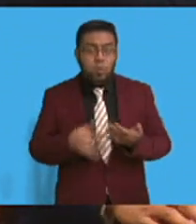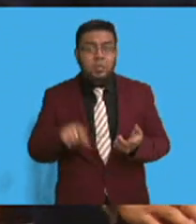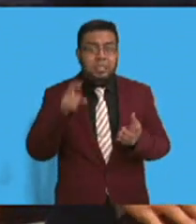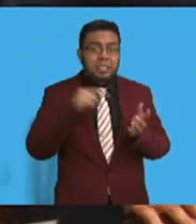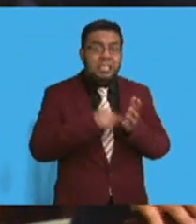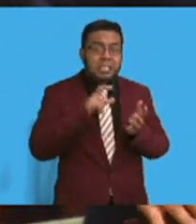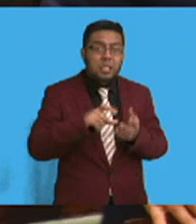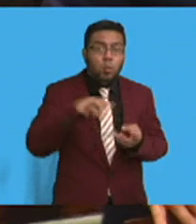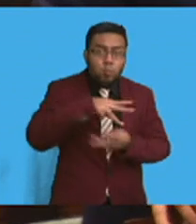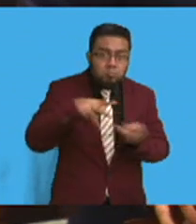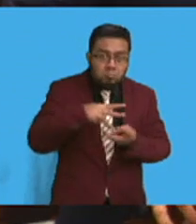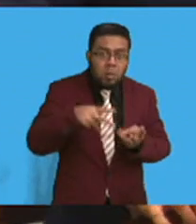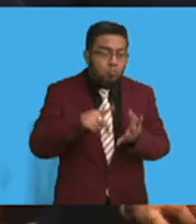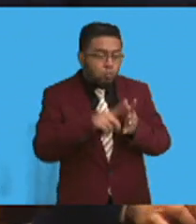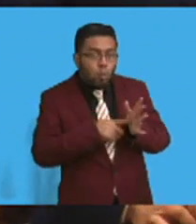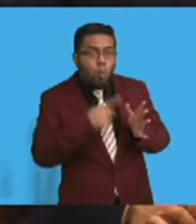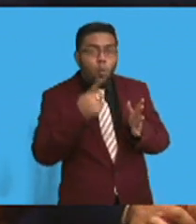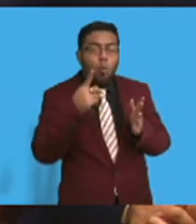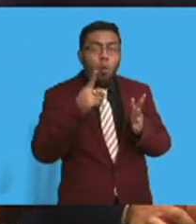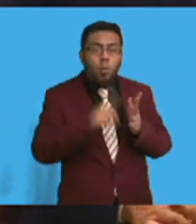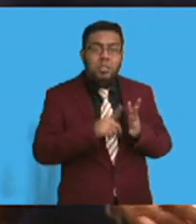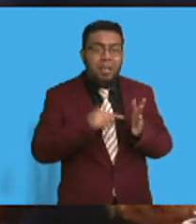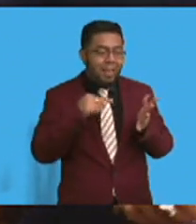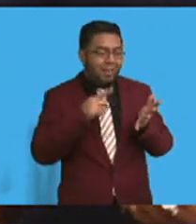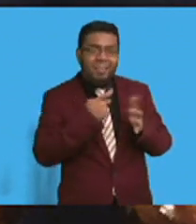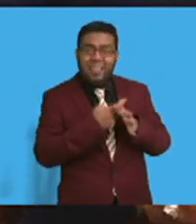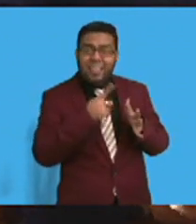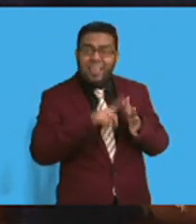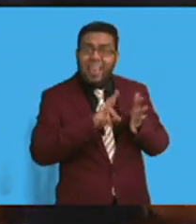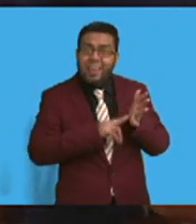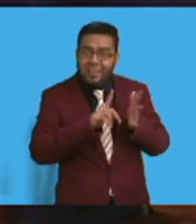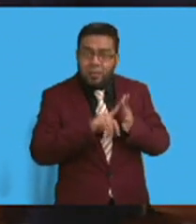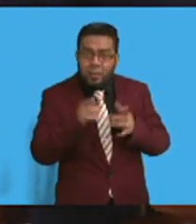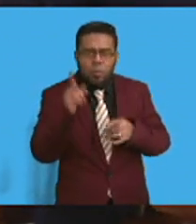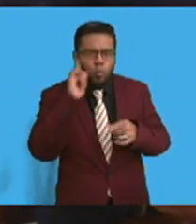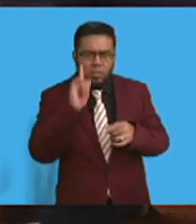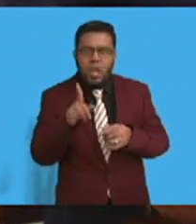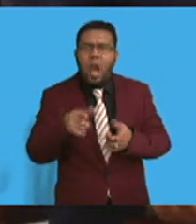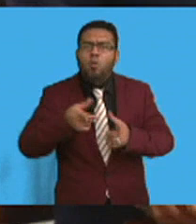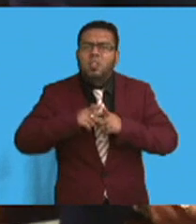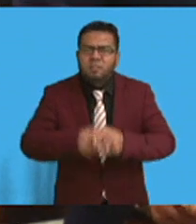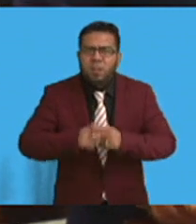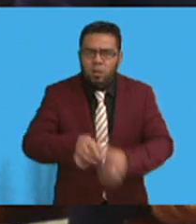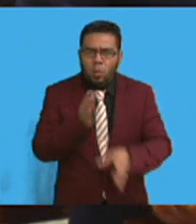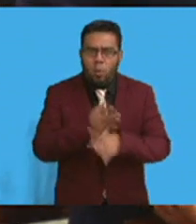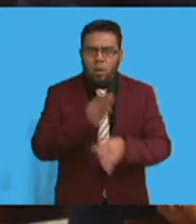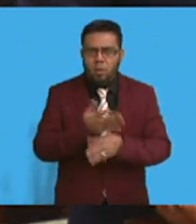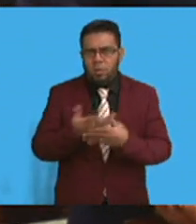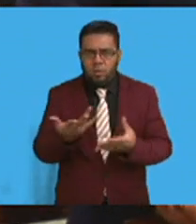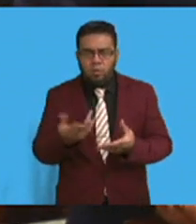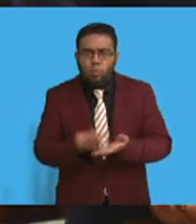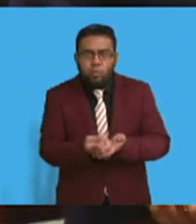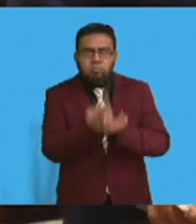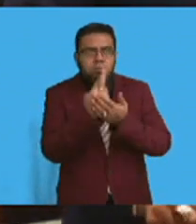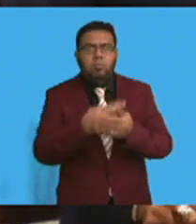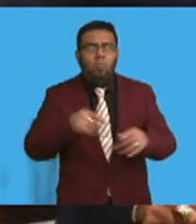town or their community be submerged due to heavy rains, knows how critical that work is. We've given $43.6 million to protect Fijian communities and